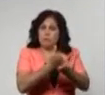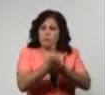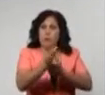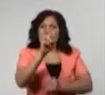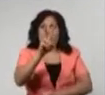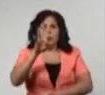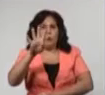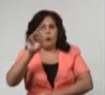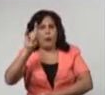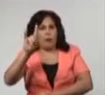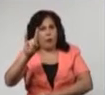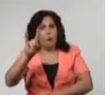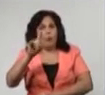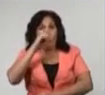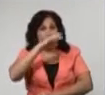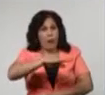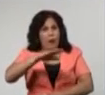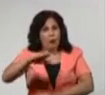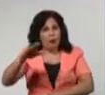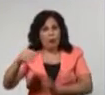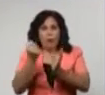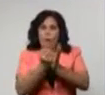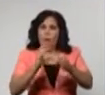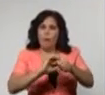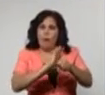country since the beginning of the pandemic.